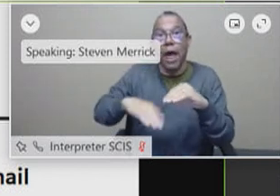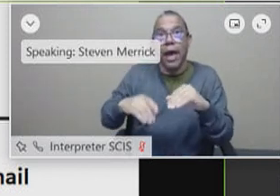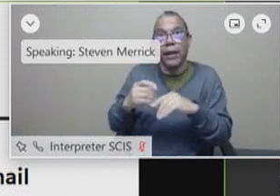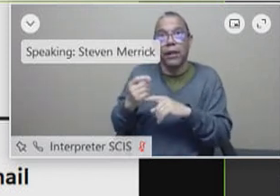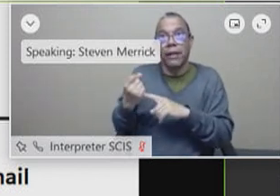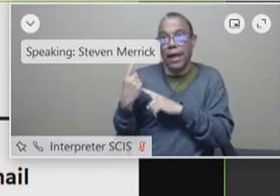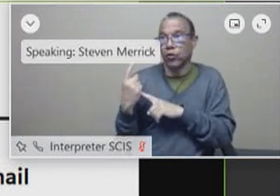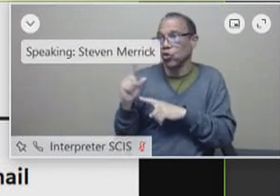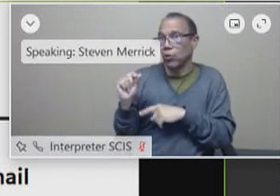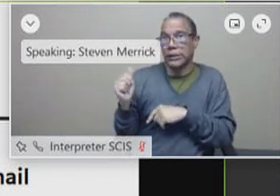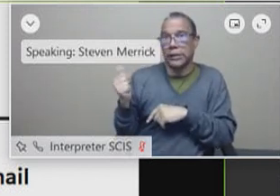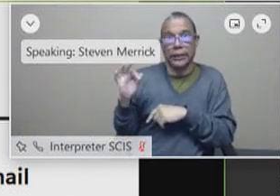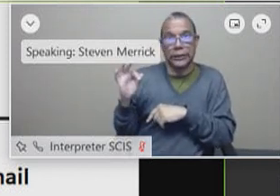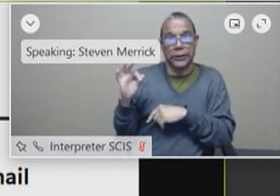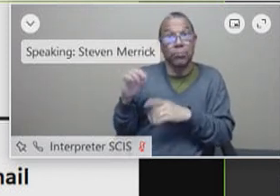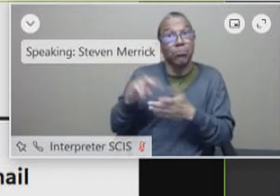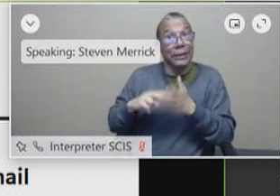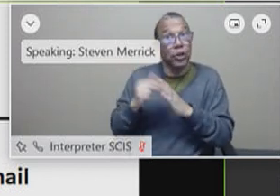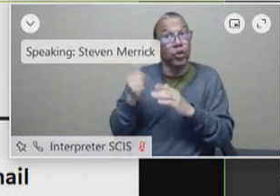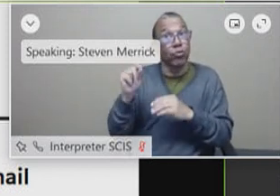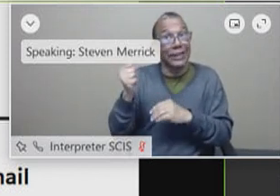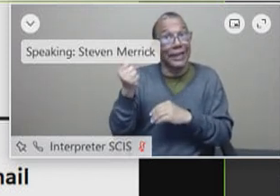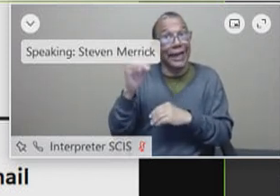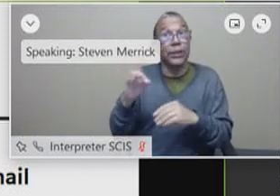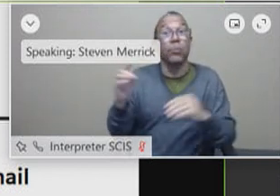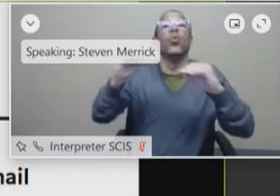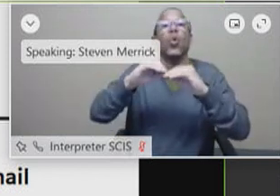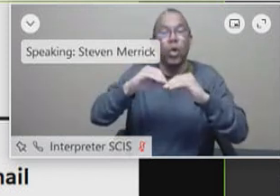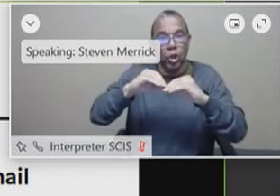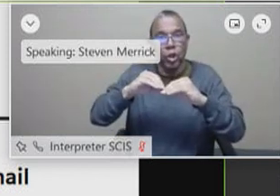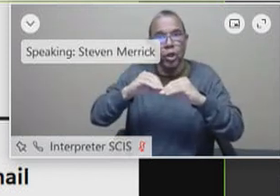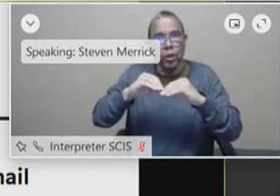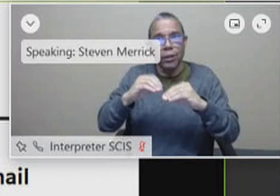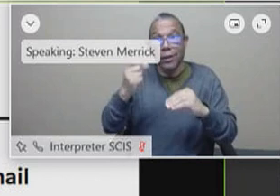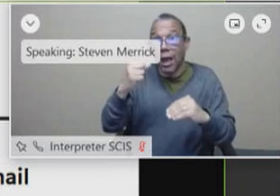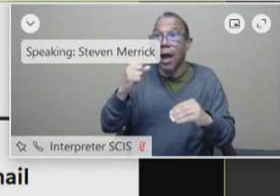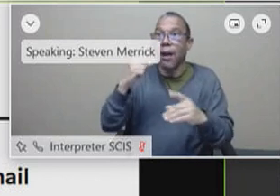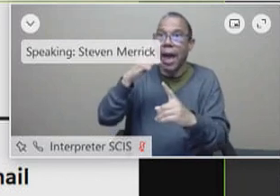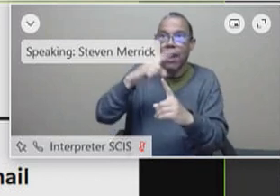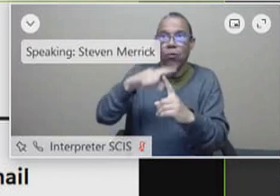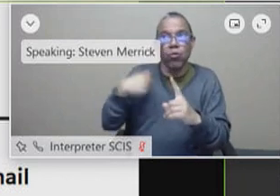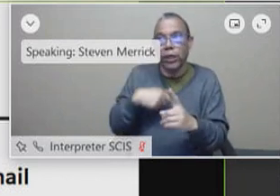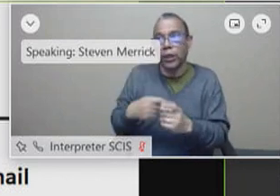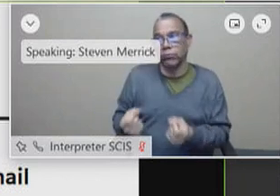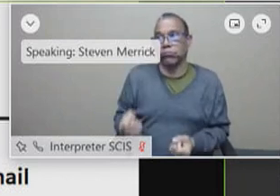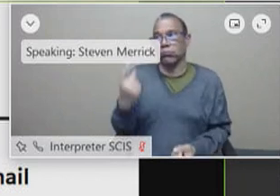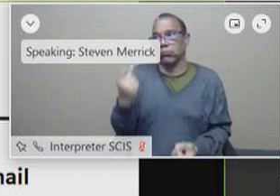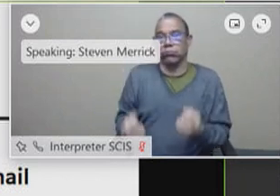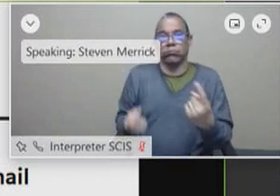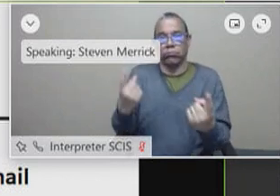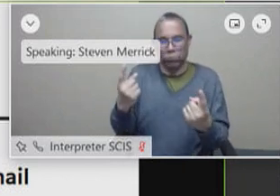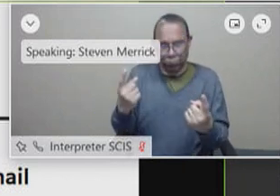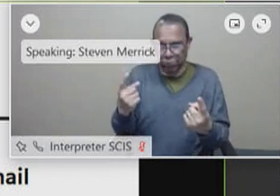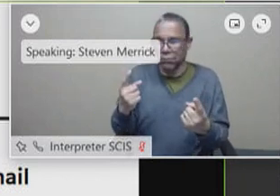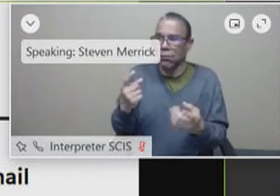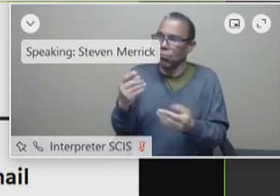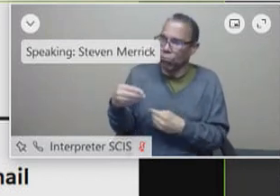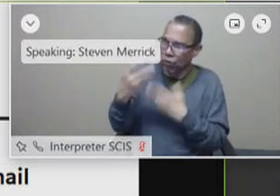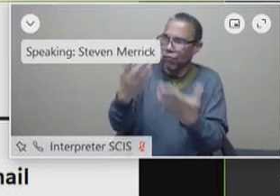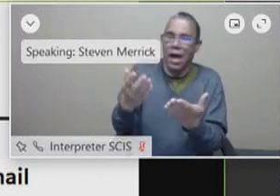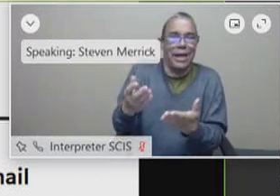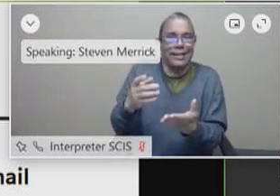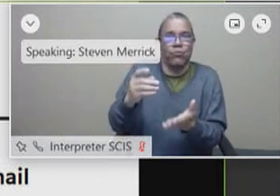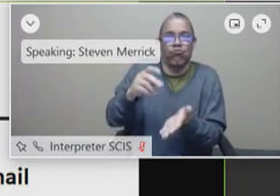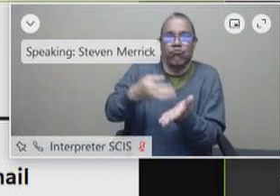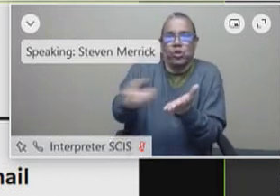2018 record. I would also like to highlight that this budget spends more on police than it does providing the much needed resources that our